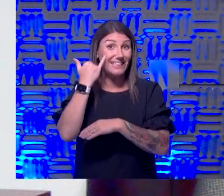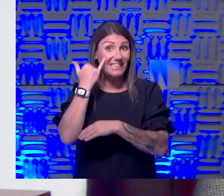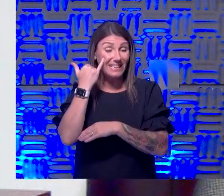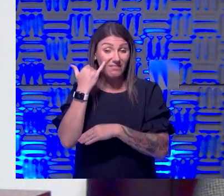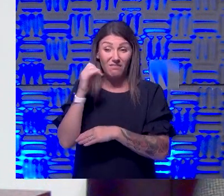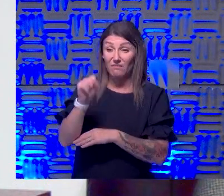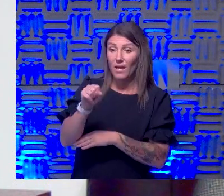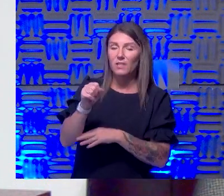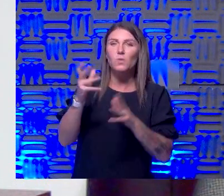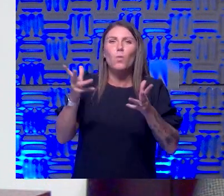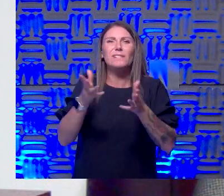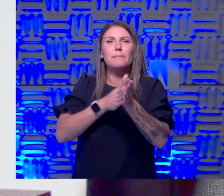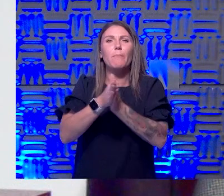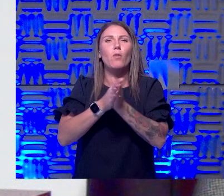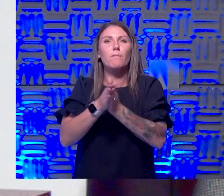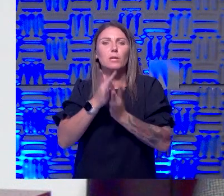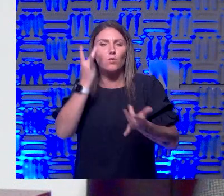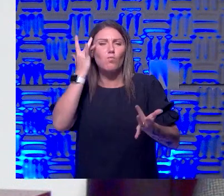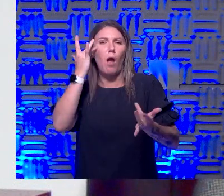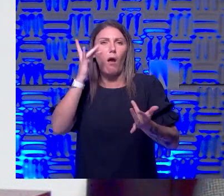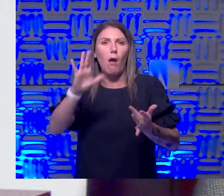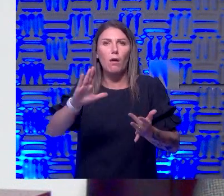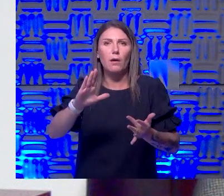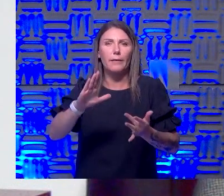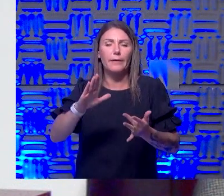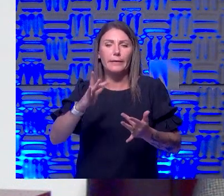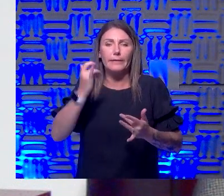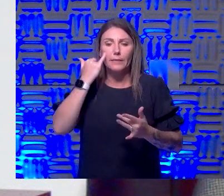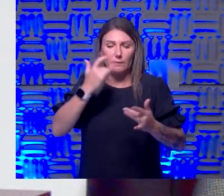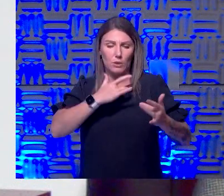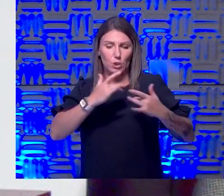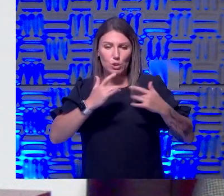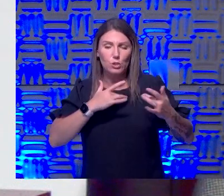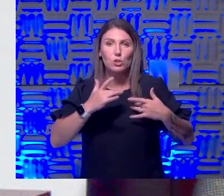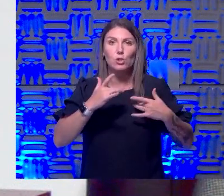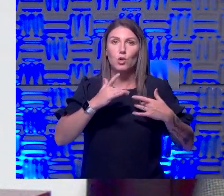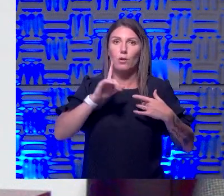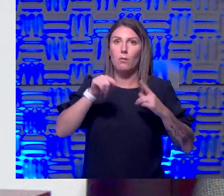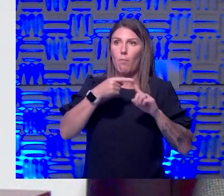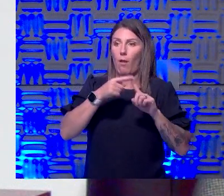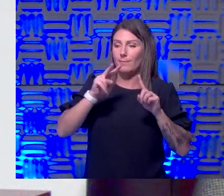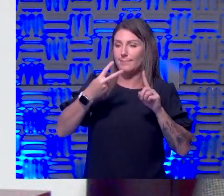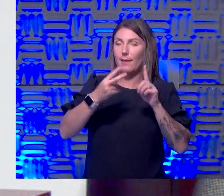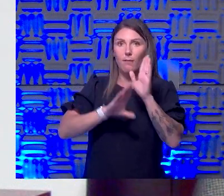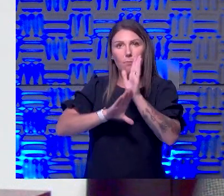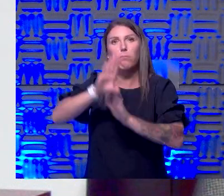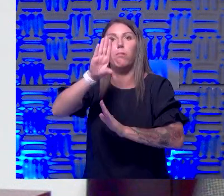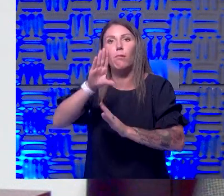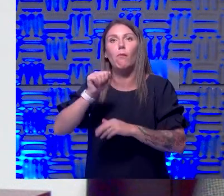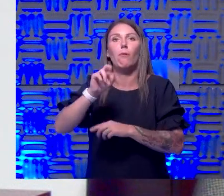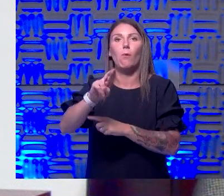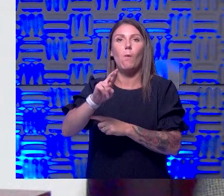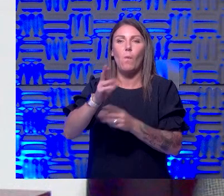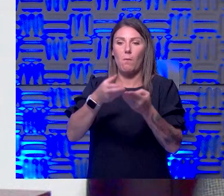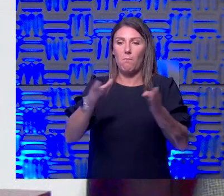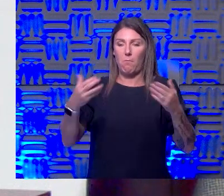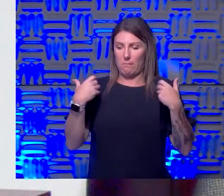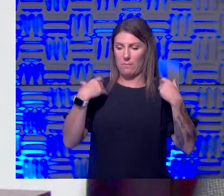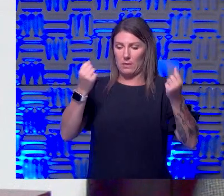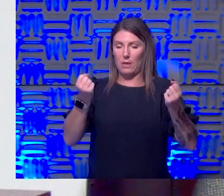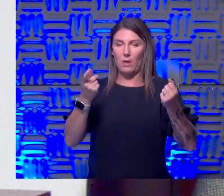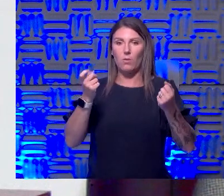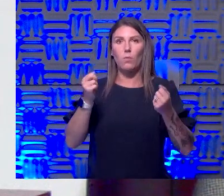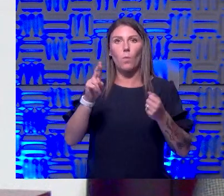their motivations? You know, if they are concerned about a second wave and public health, or if they're looking at that from